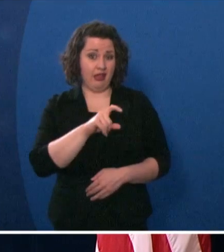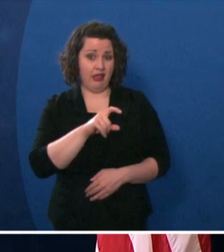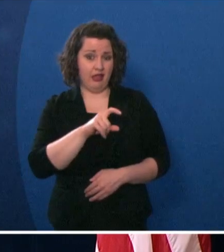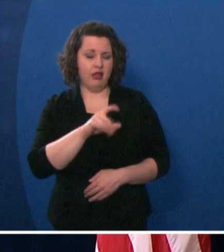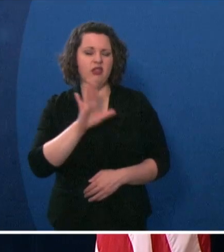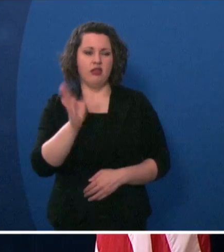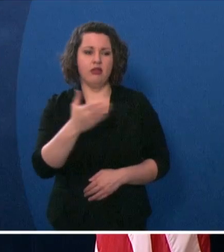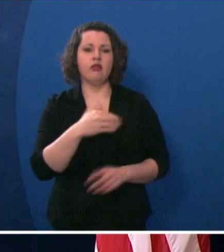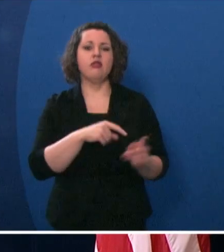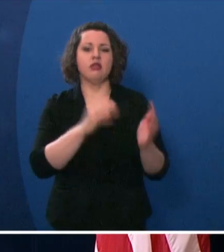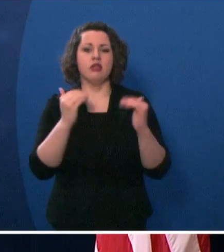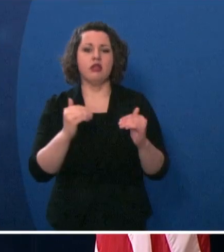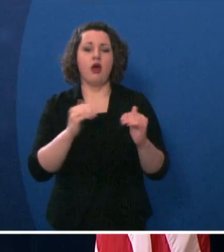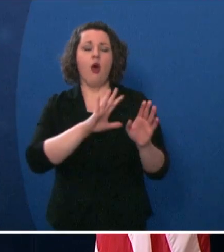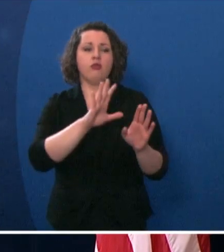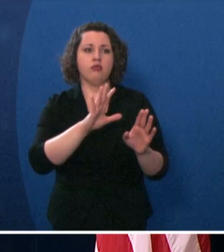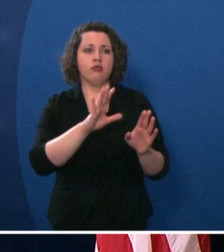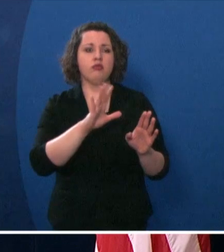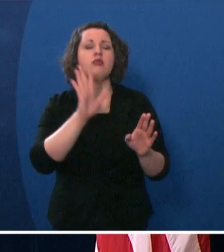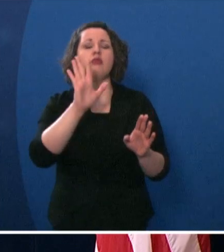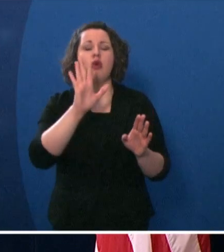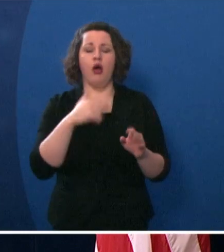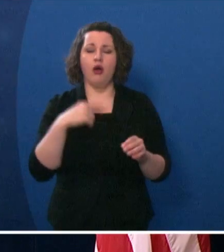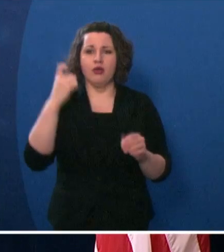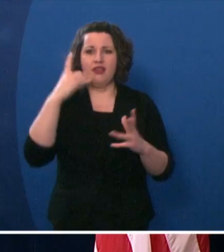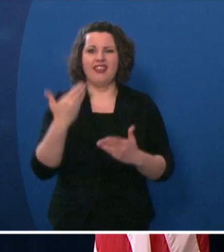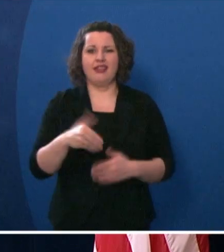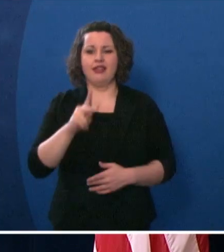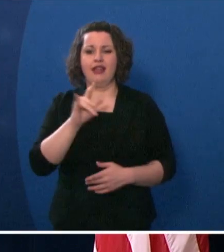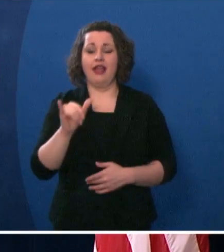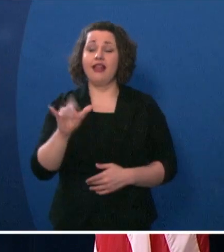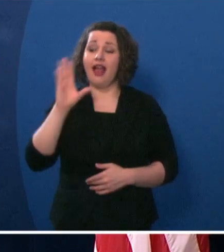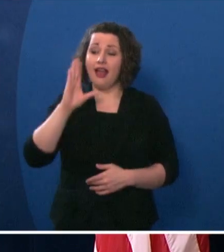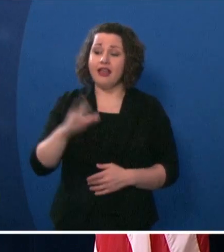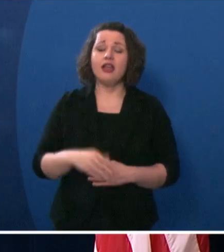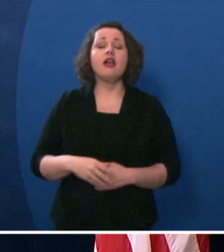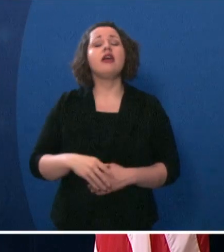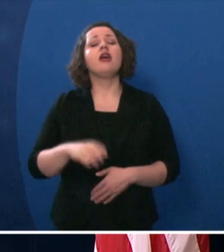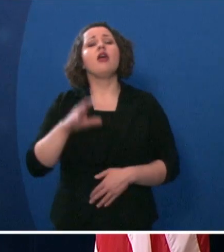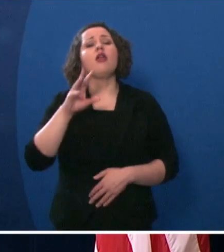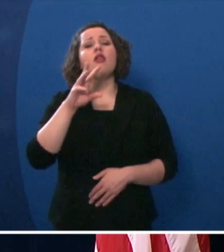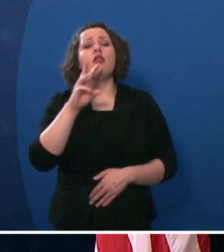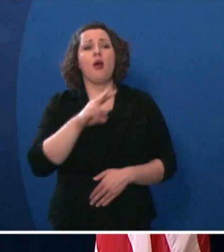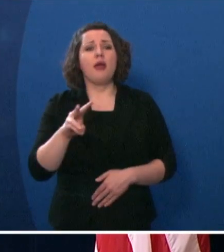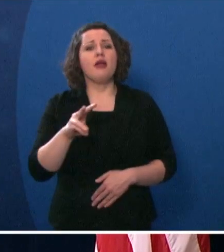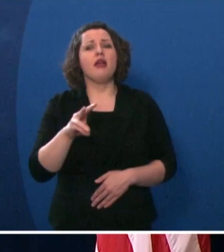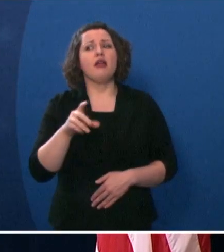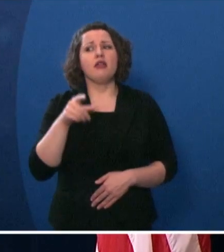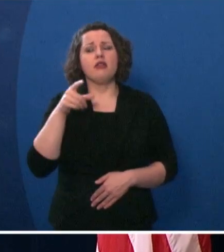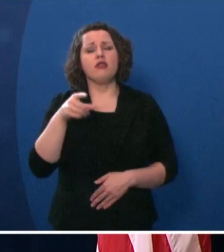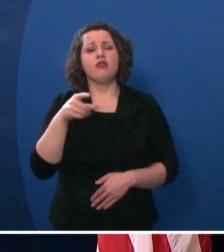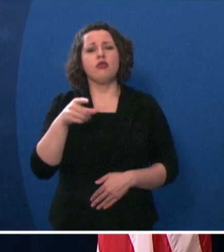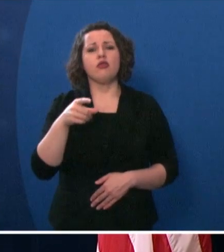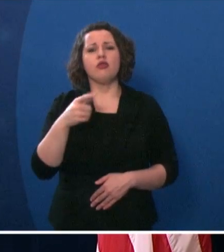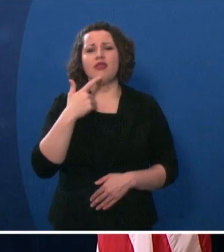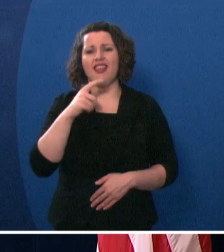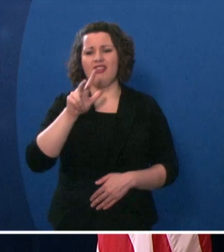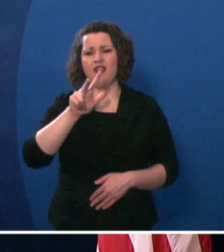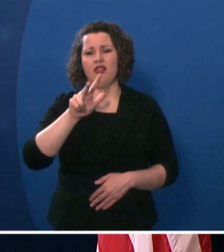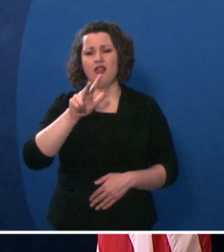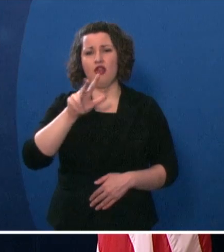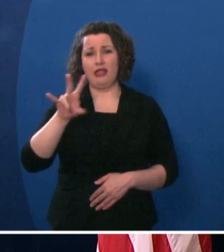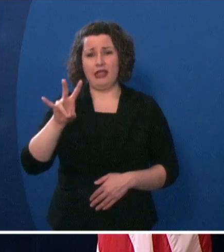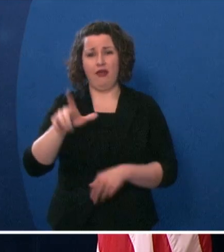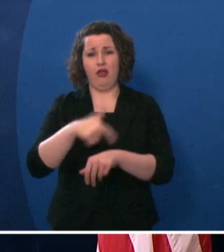Kay, we'll come back. Caroline. Governor, yep. Governor, yep. This is Kay. Yep. Hi, Kay. On the website, you list the 37 long-term